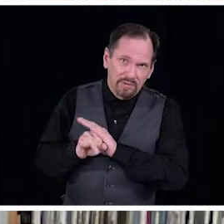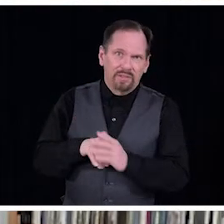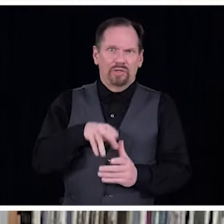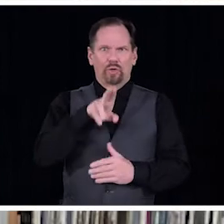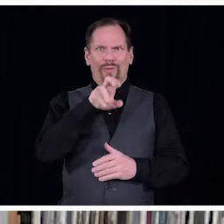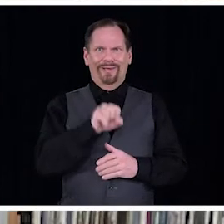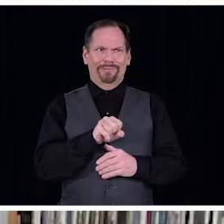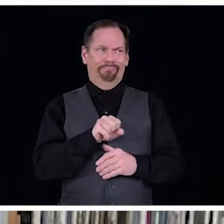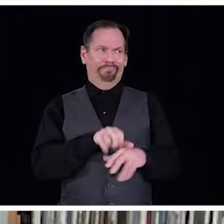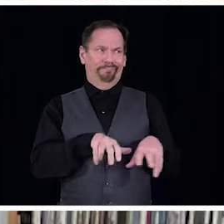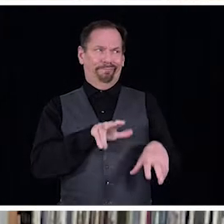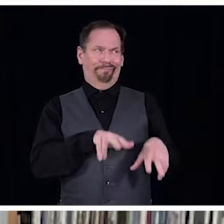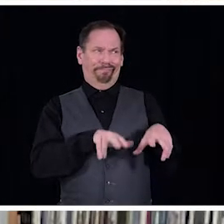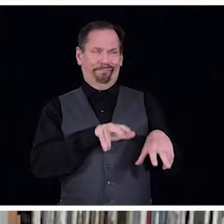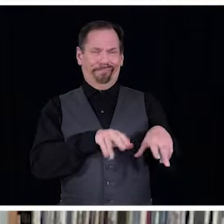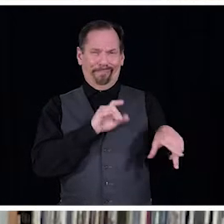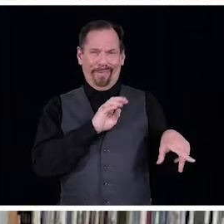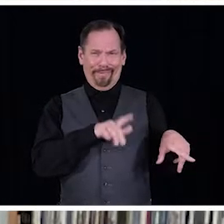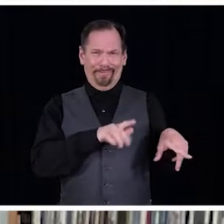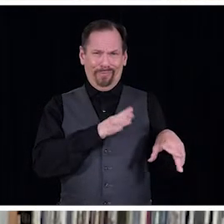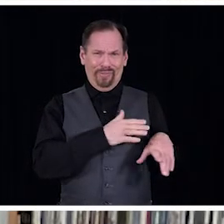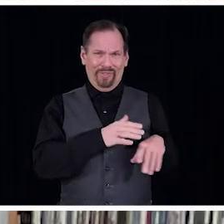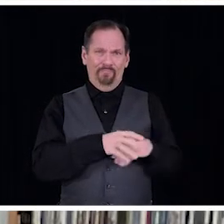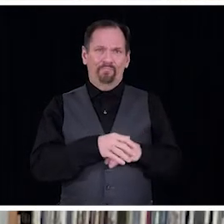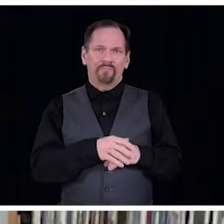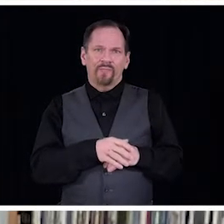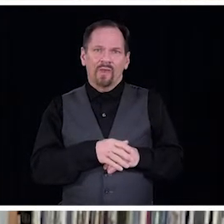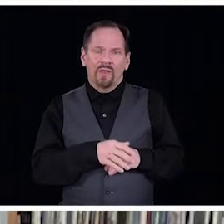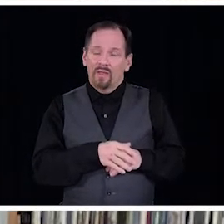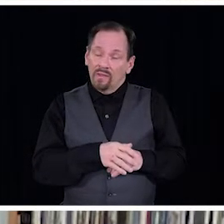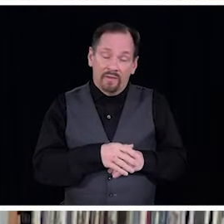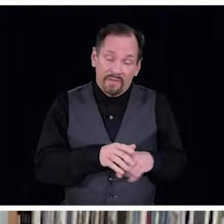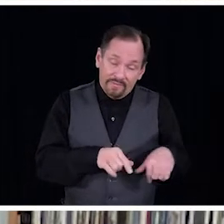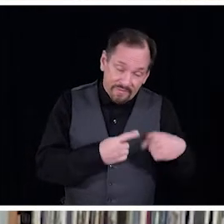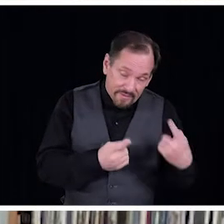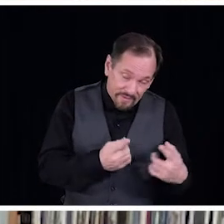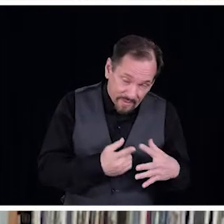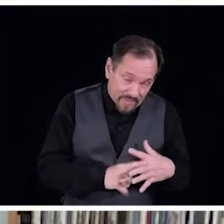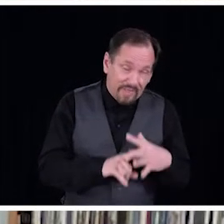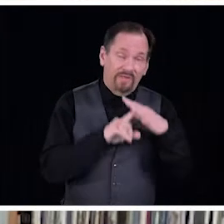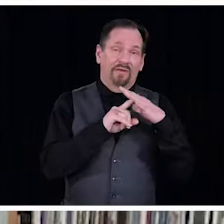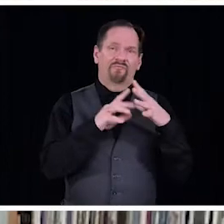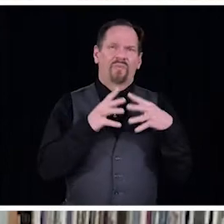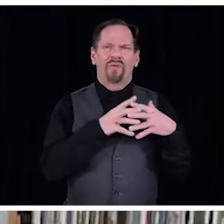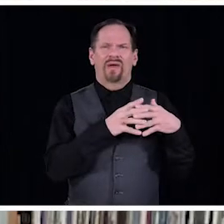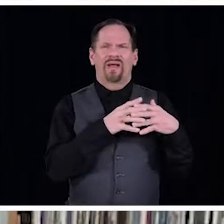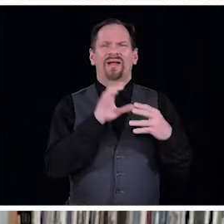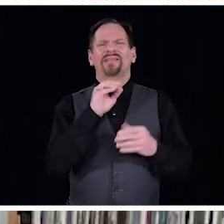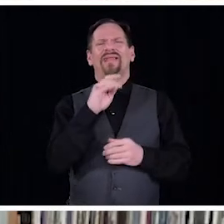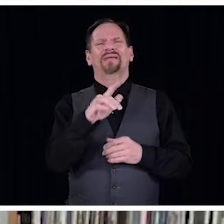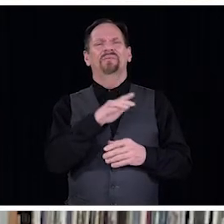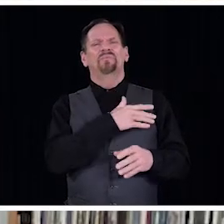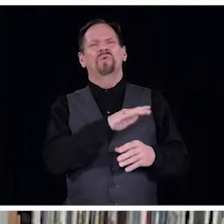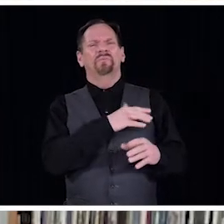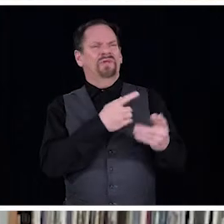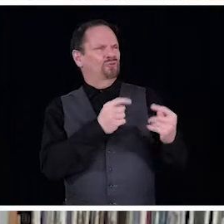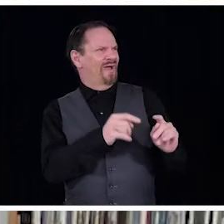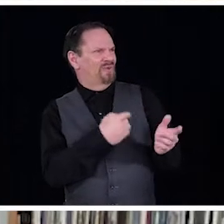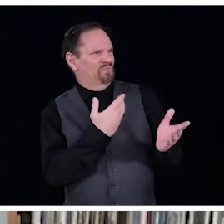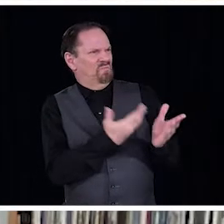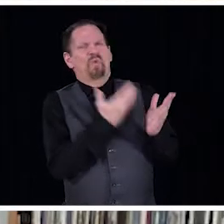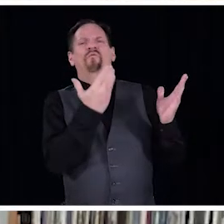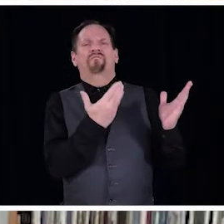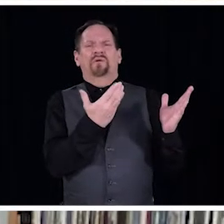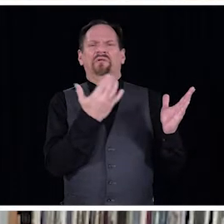of the American Republic, classical music has been struggling in one way or another to justify its existence, to find its